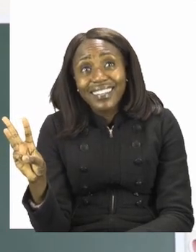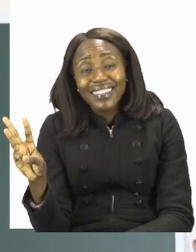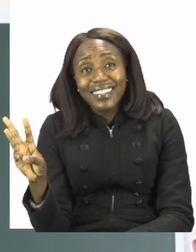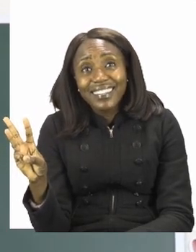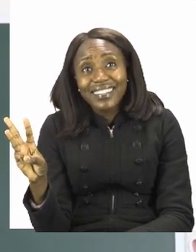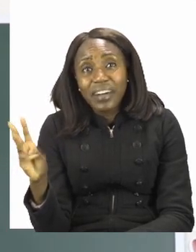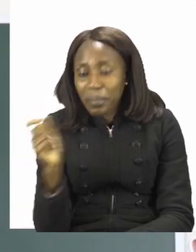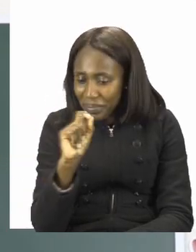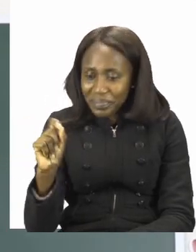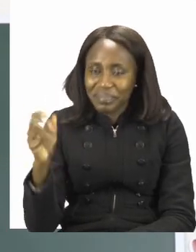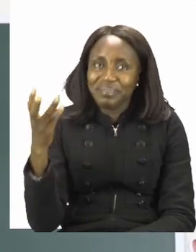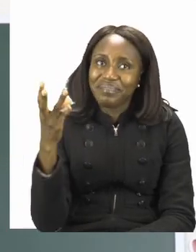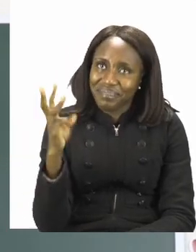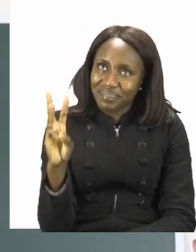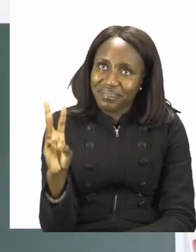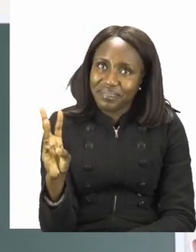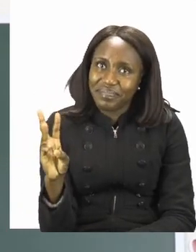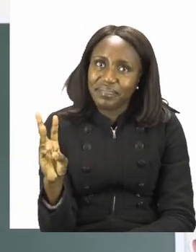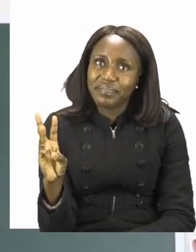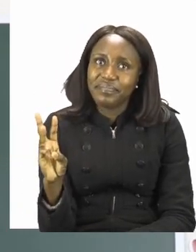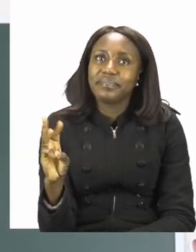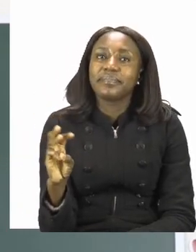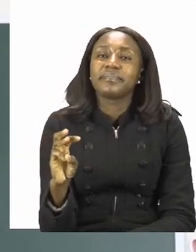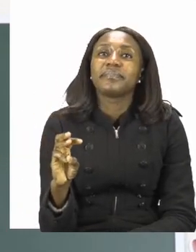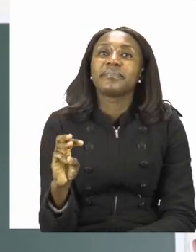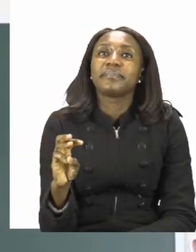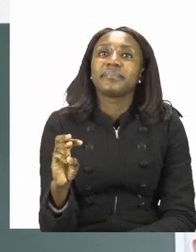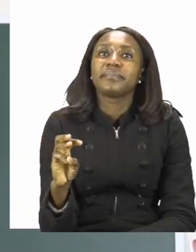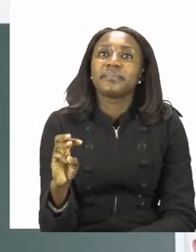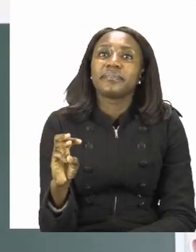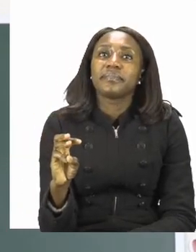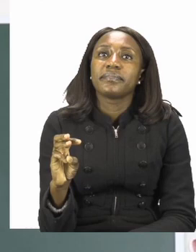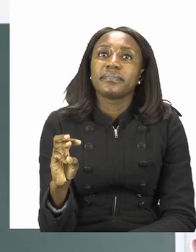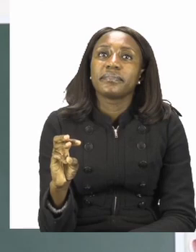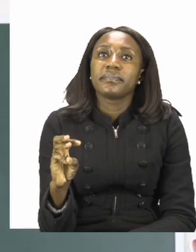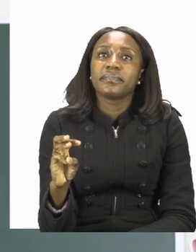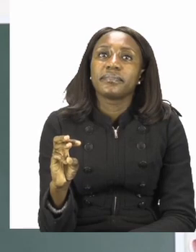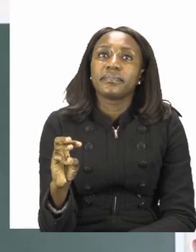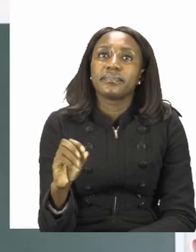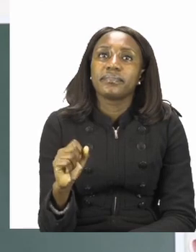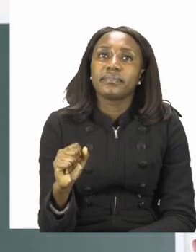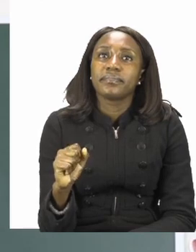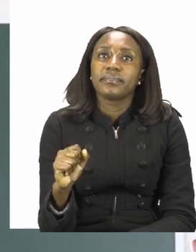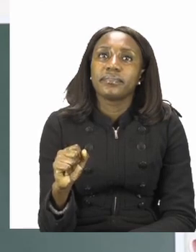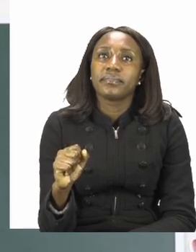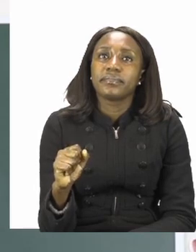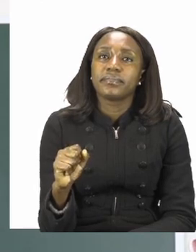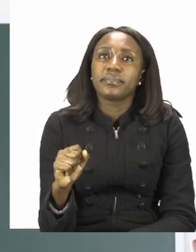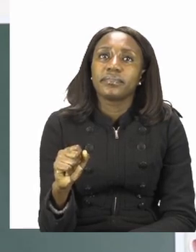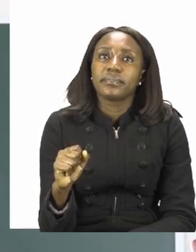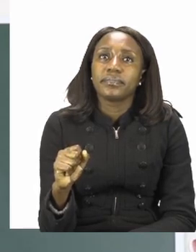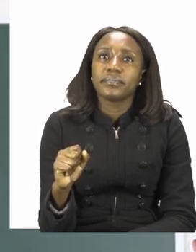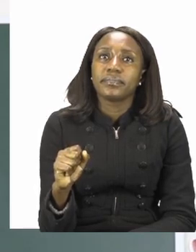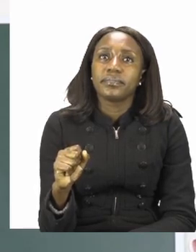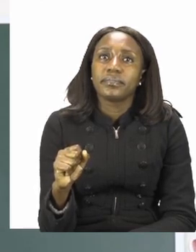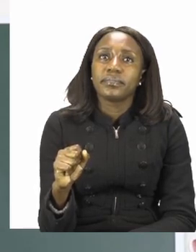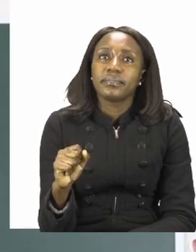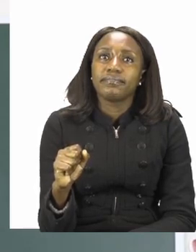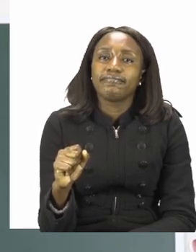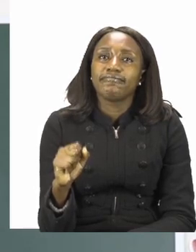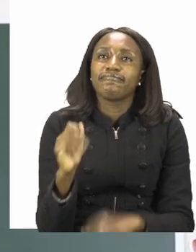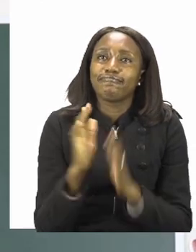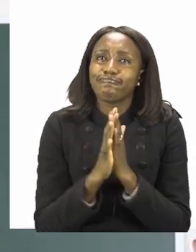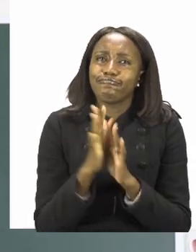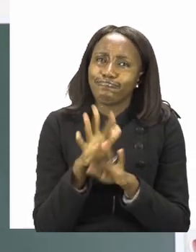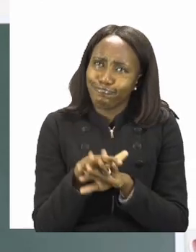6. It's the number 6. So we're going to write our number 6. Please take your time, go